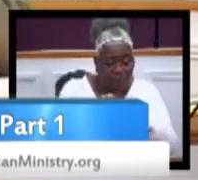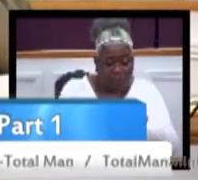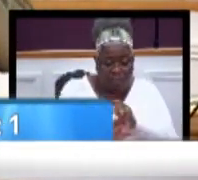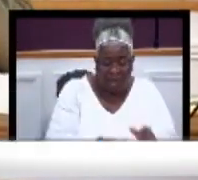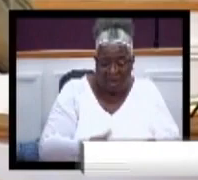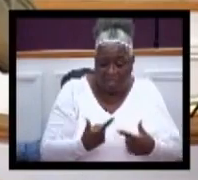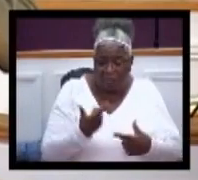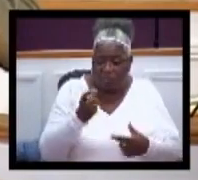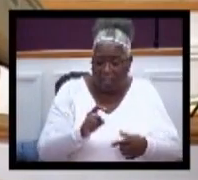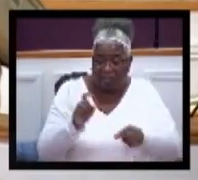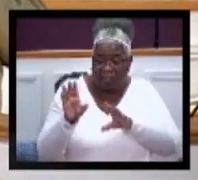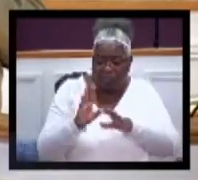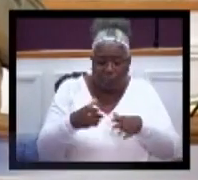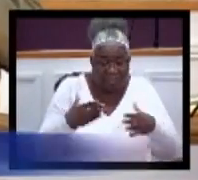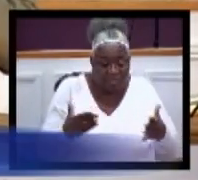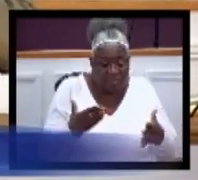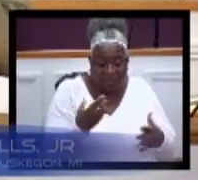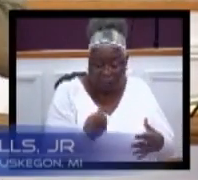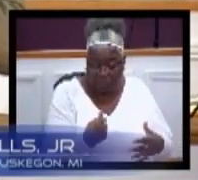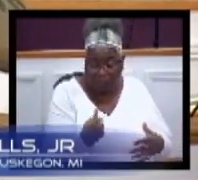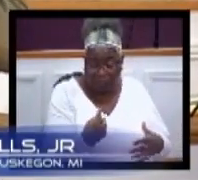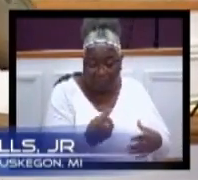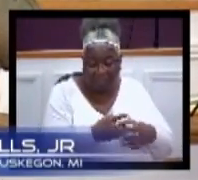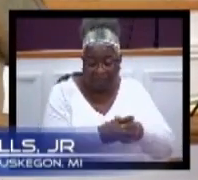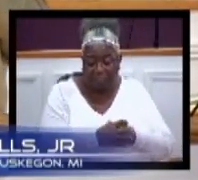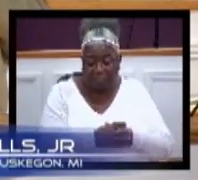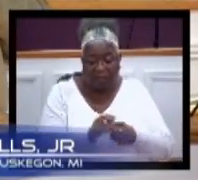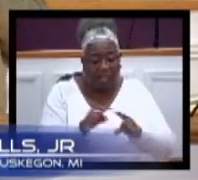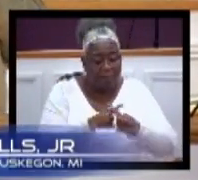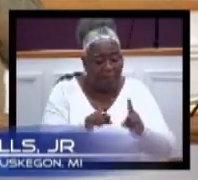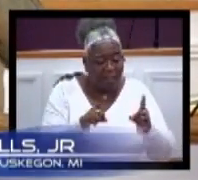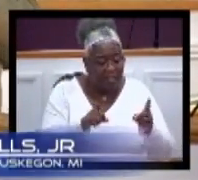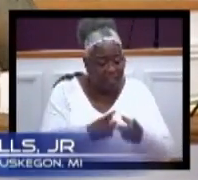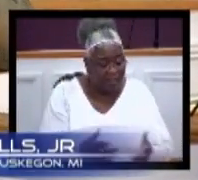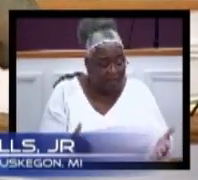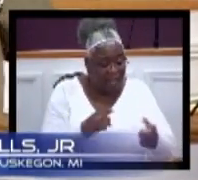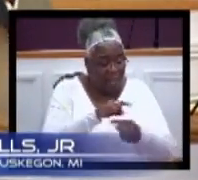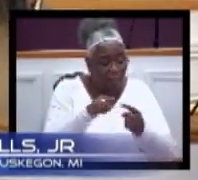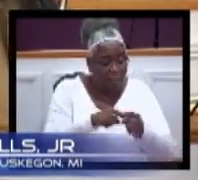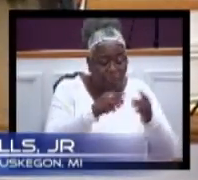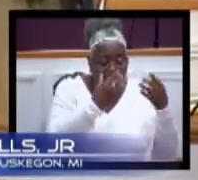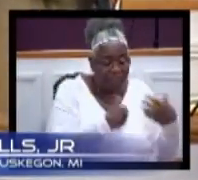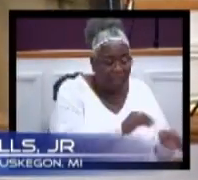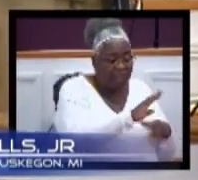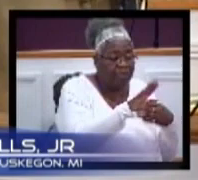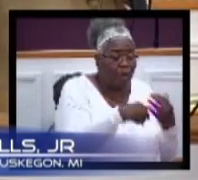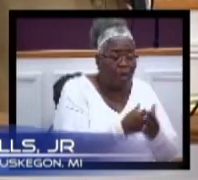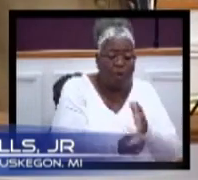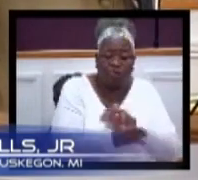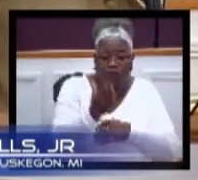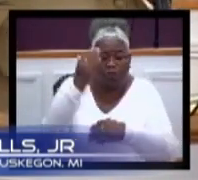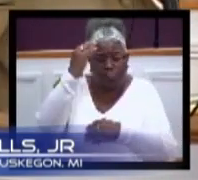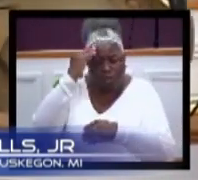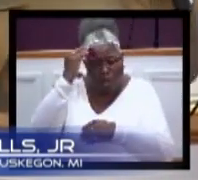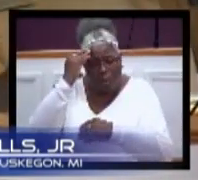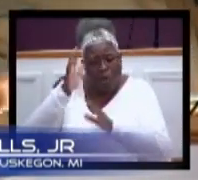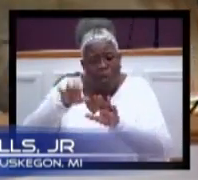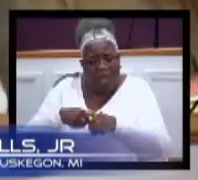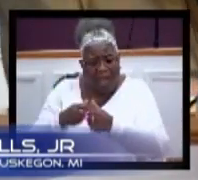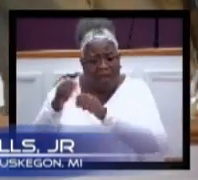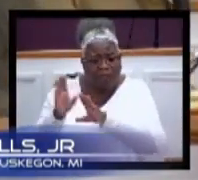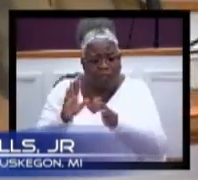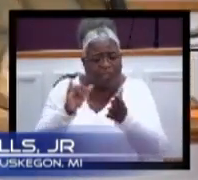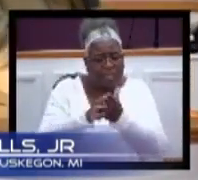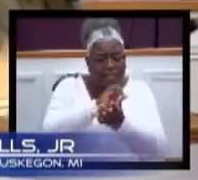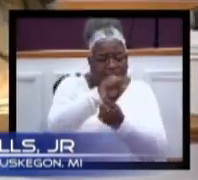life, you got to do some things yourself. But here, when you've done all you know how to do, that's